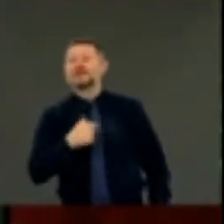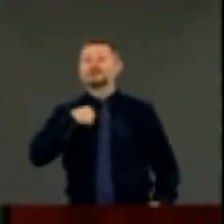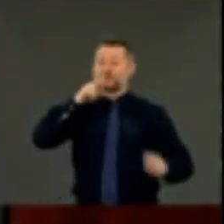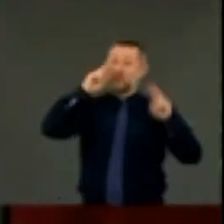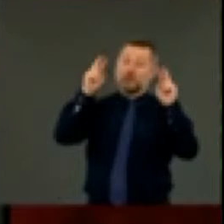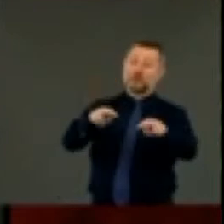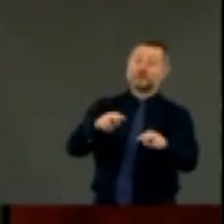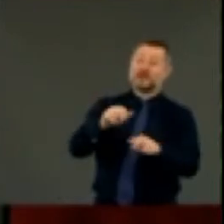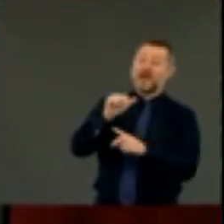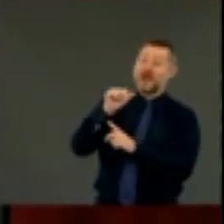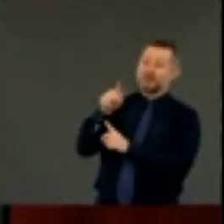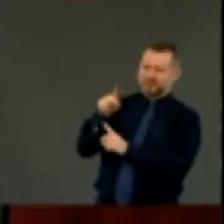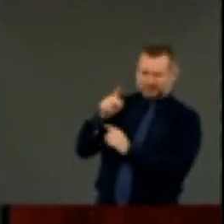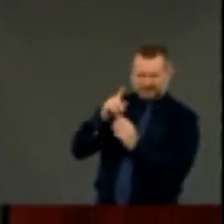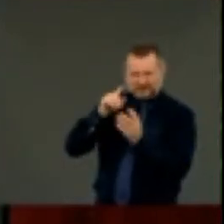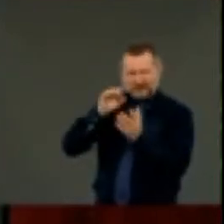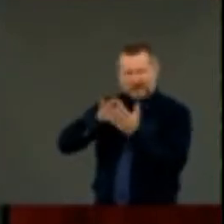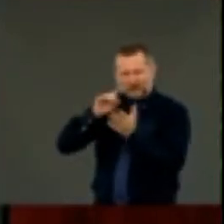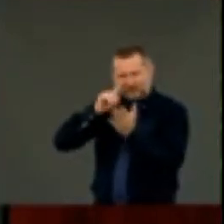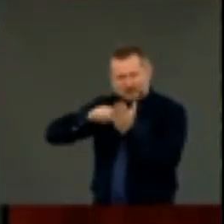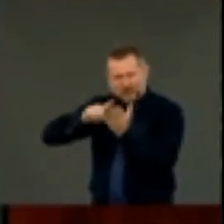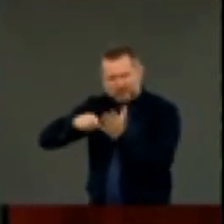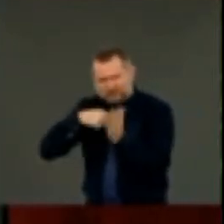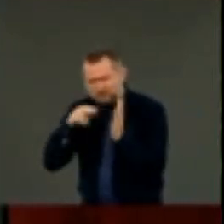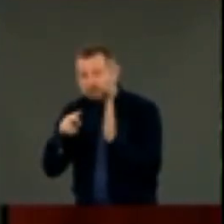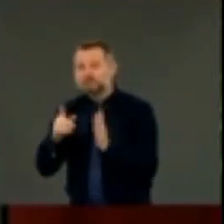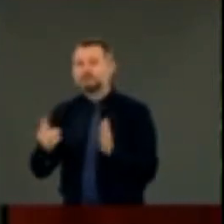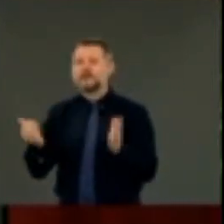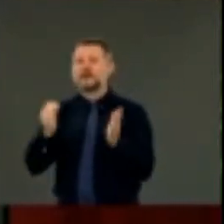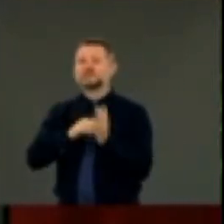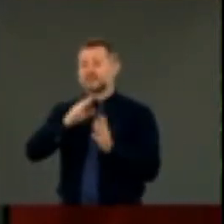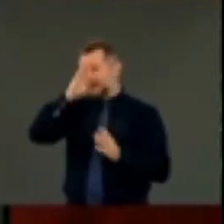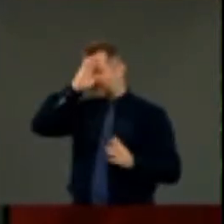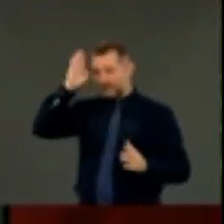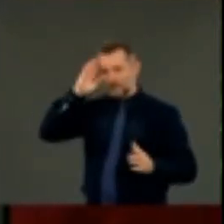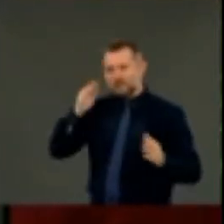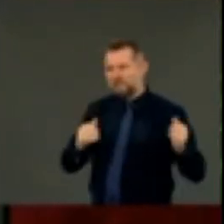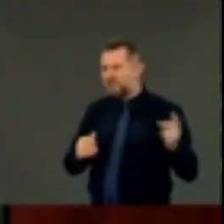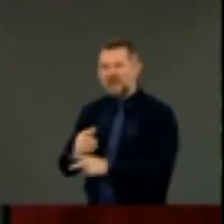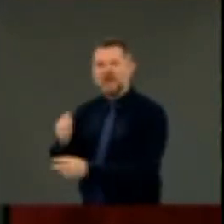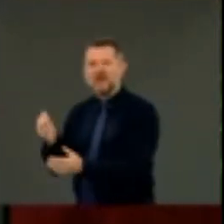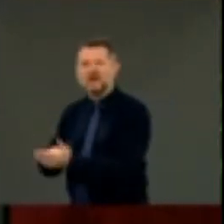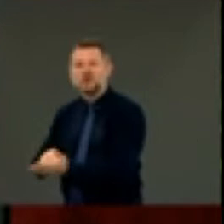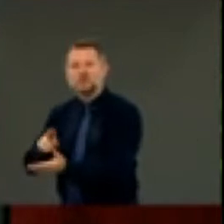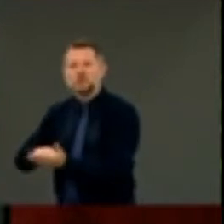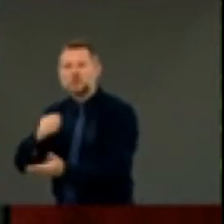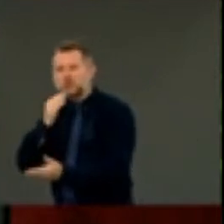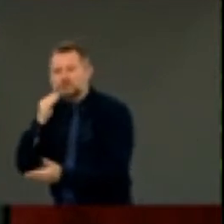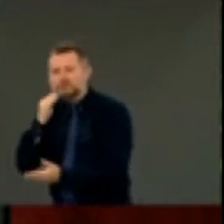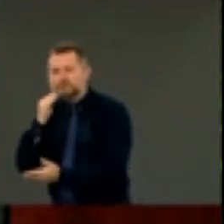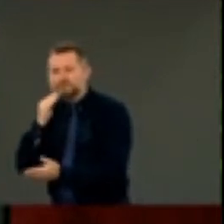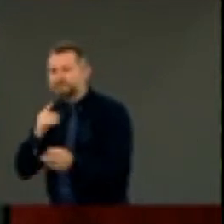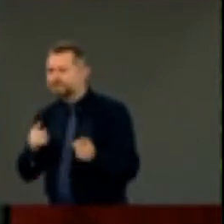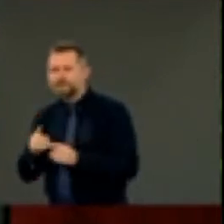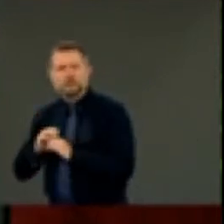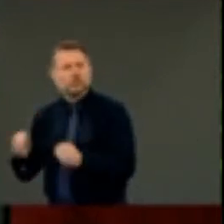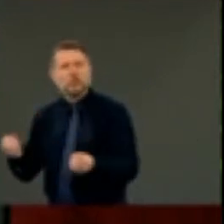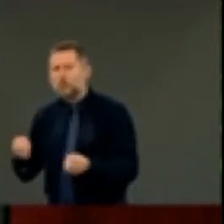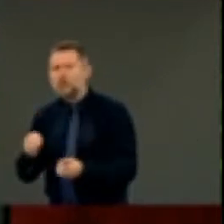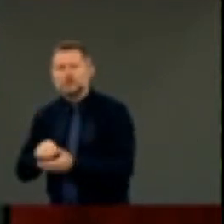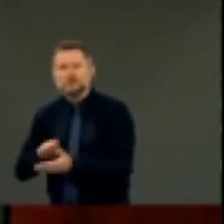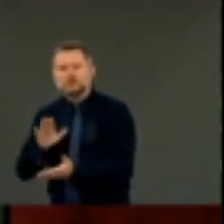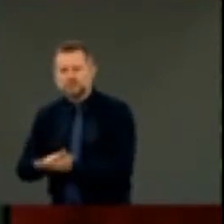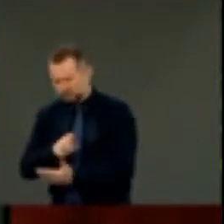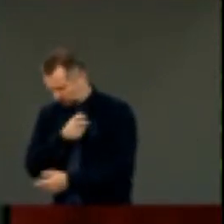looked at the readmissions, and there are a number of hospitals where there have been no readmissions, where there are up to 50 deaths, and then there are some hospitals there